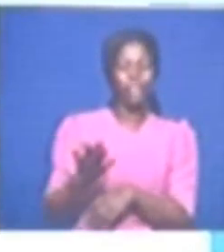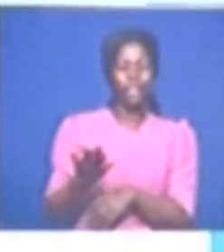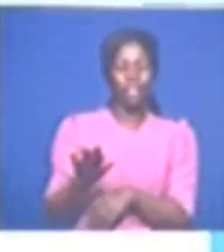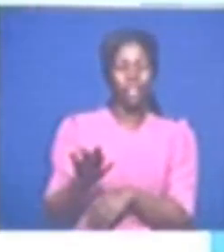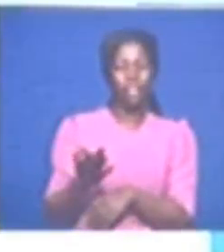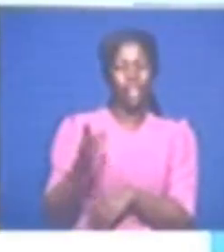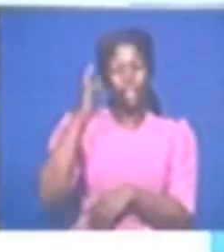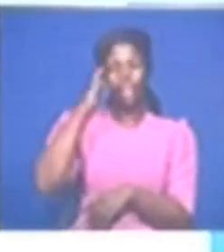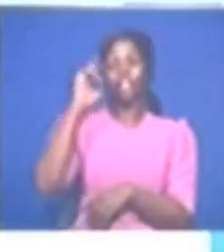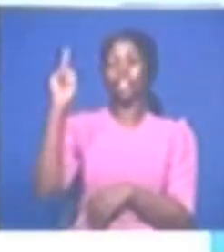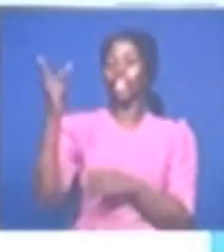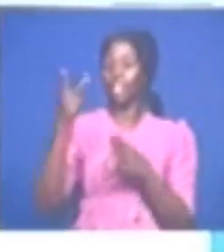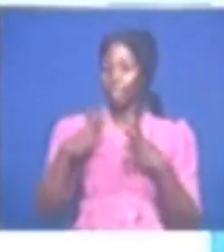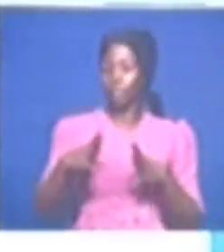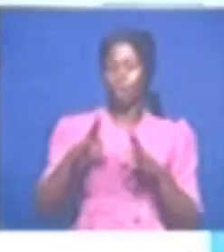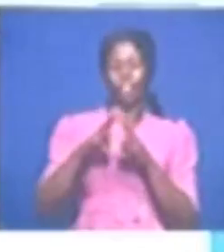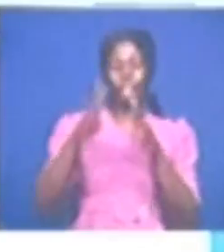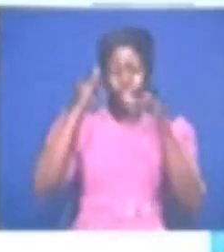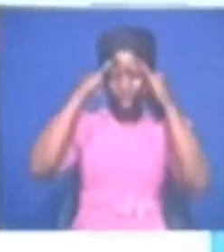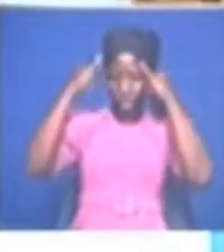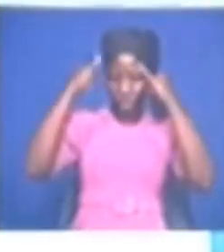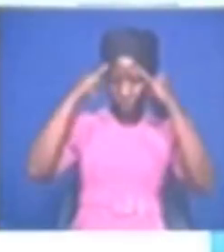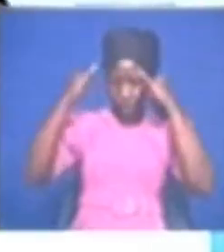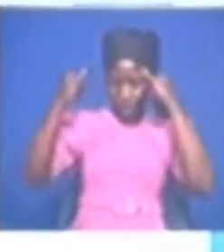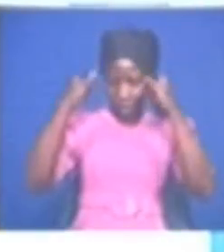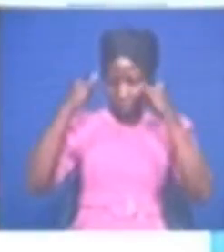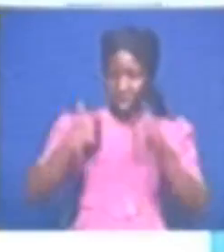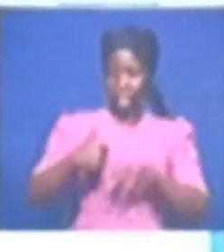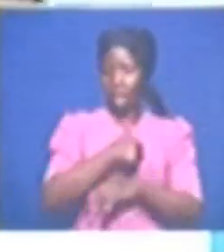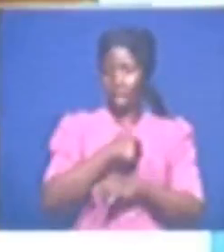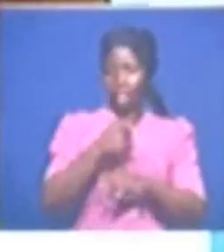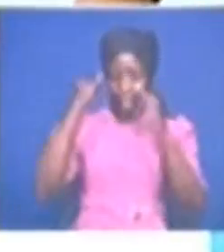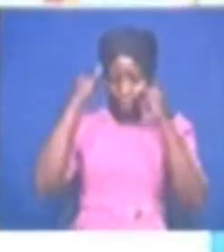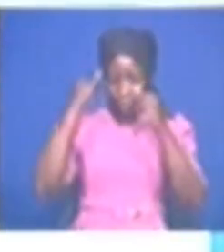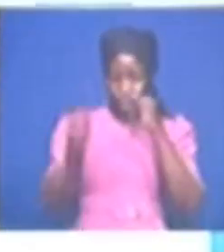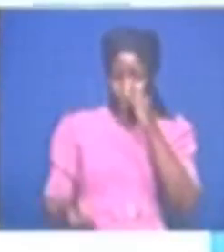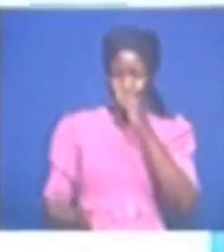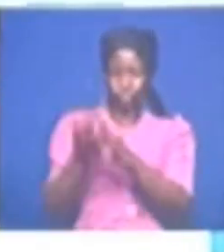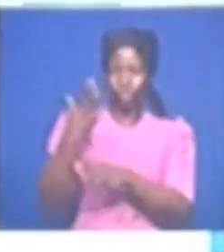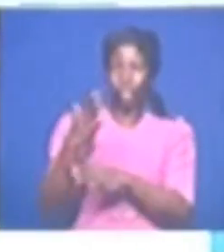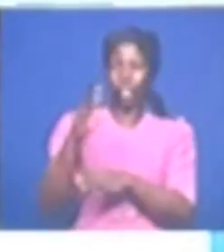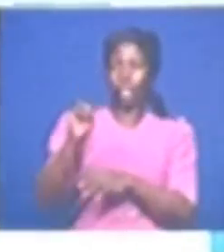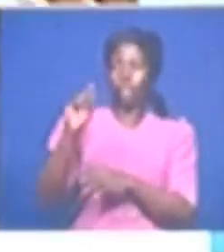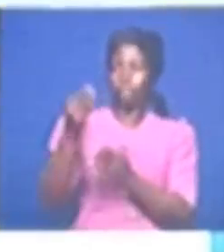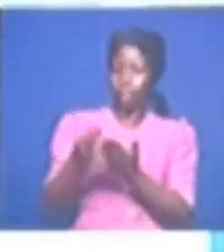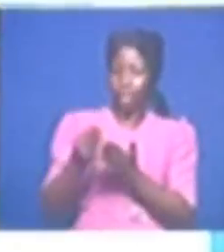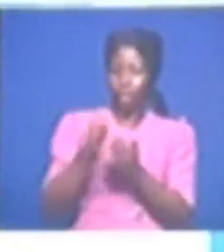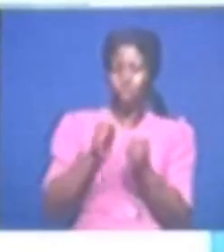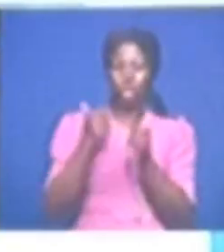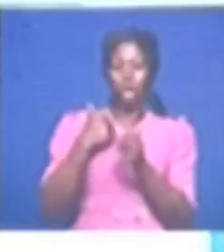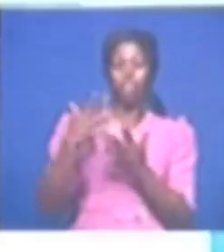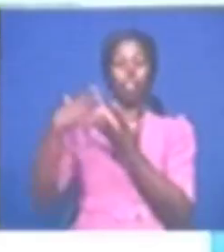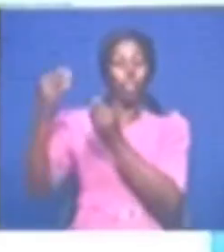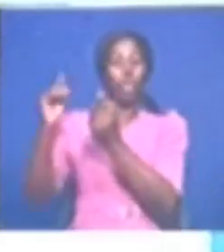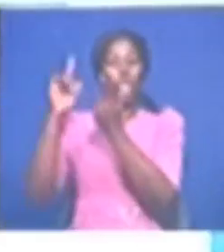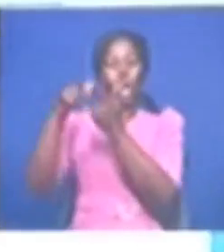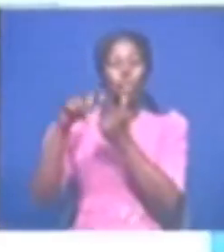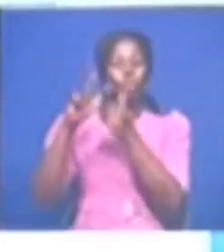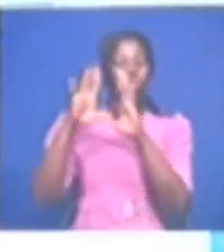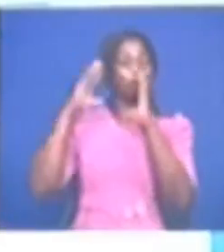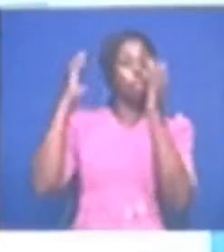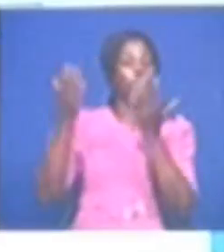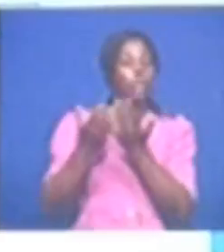Kenyans are very innovative. We invented the M-Pesa, which has gone viral across the globe, and even this one. So I think